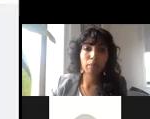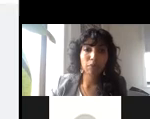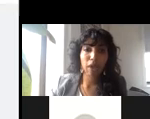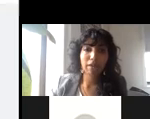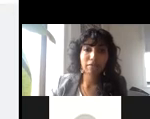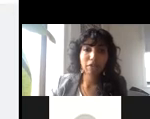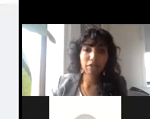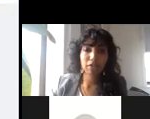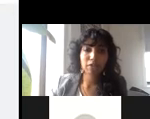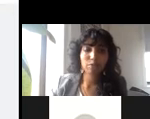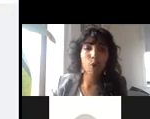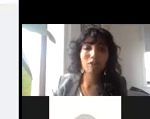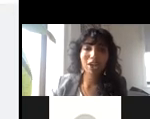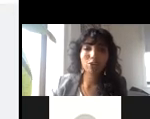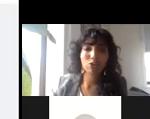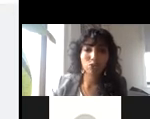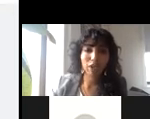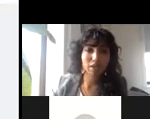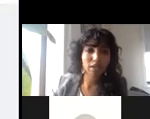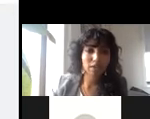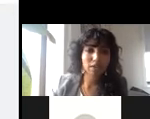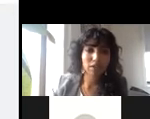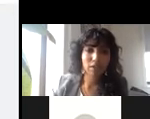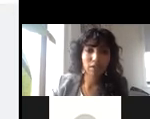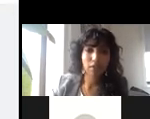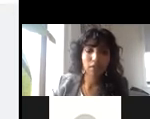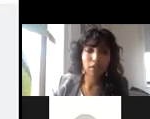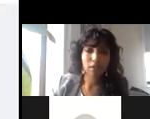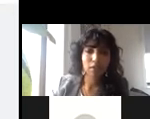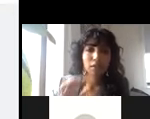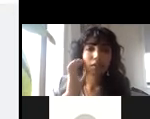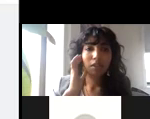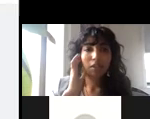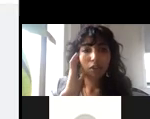more midwives, more radical doulas.